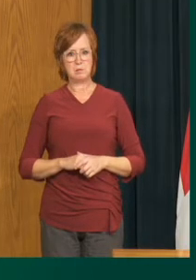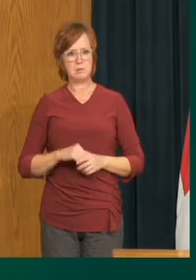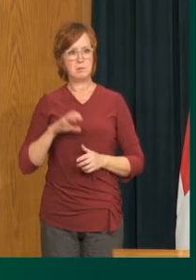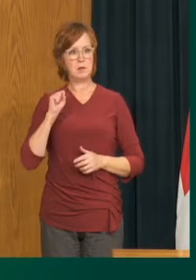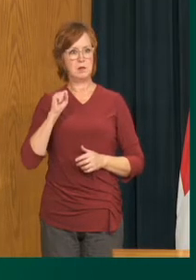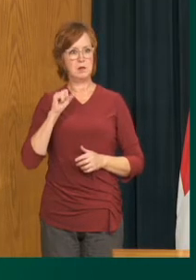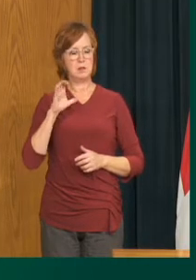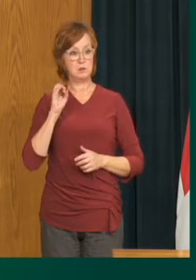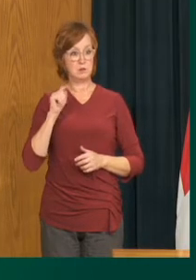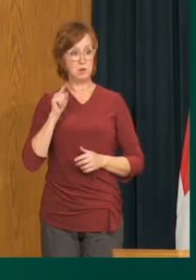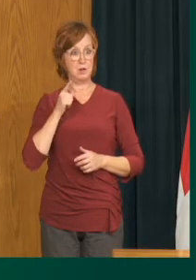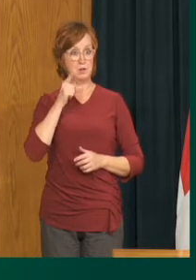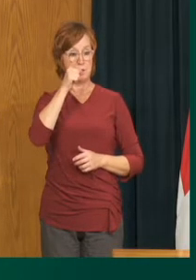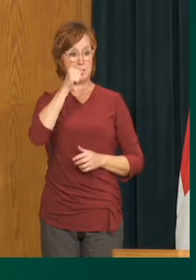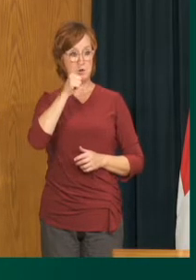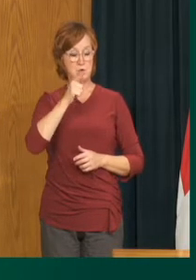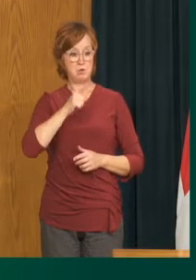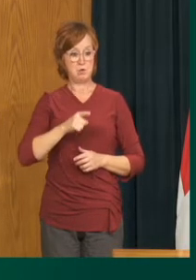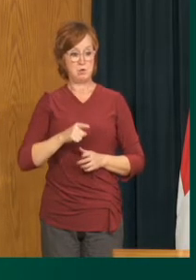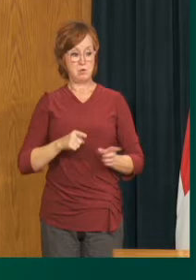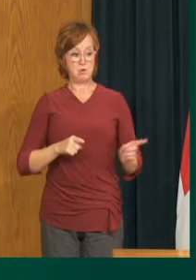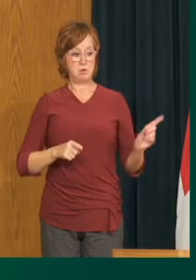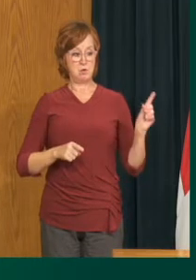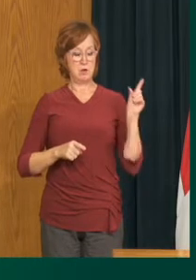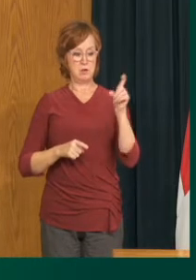Scott, are you there?